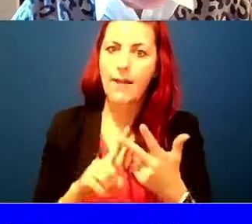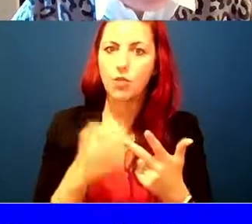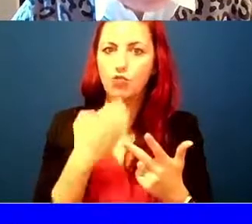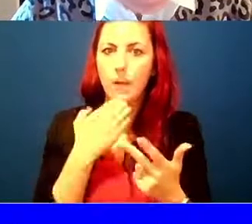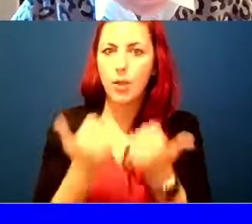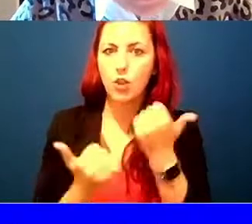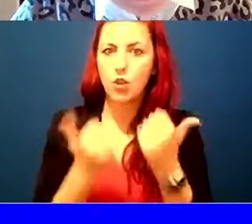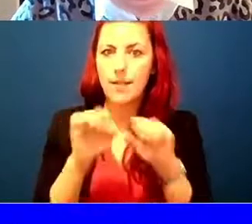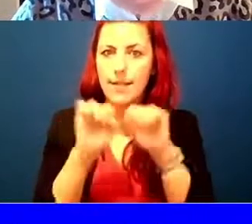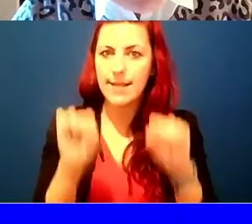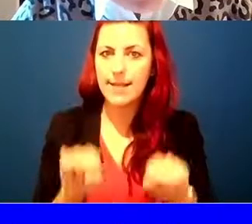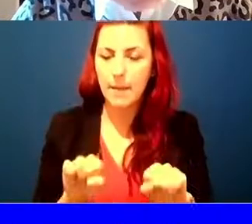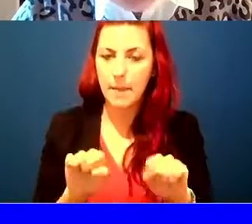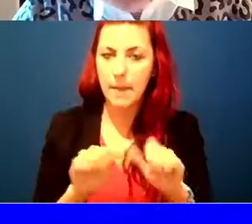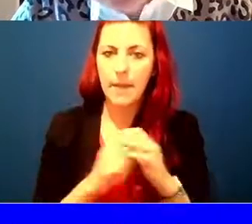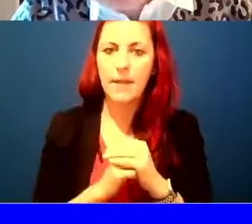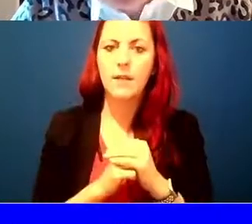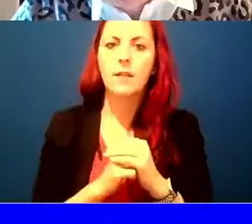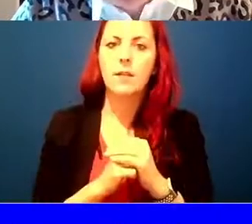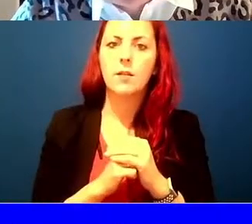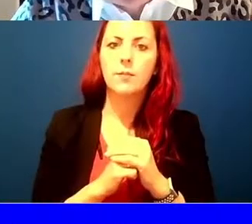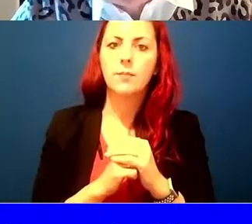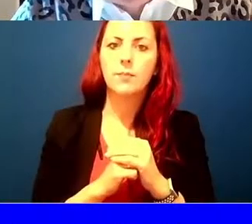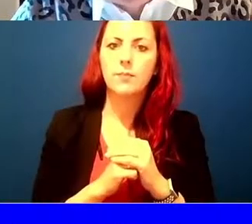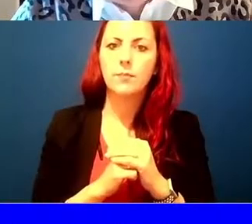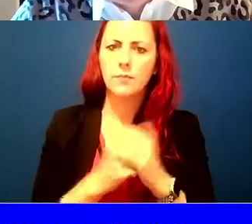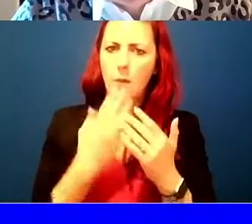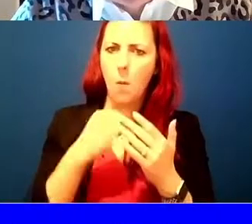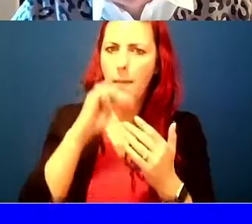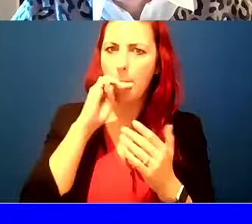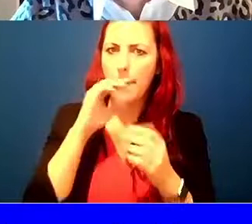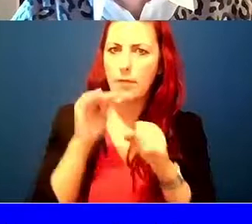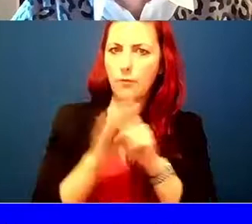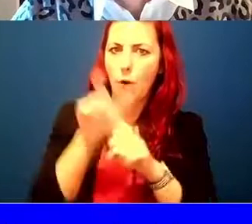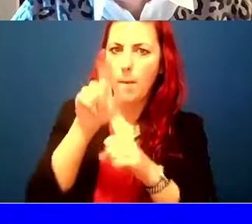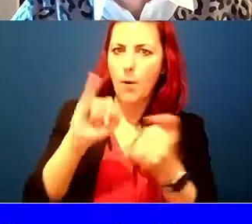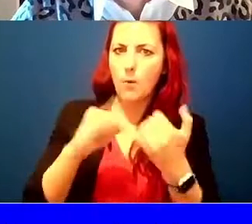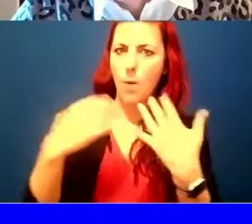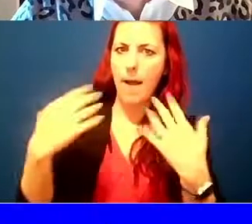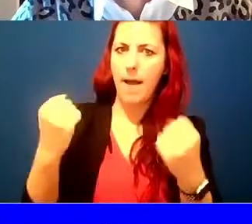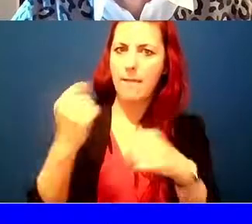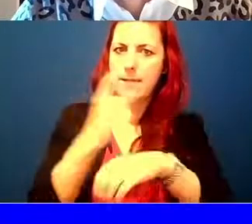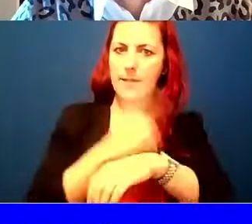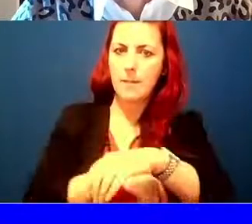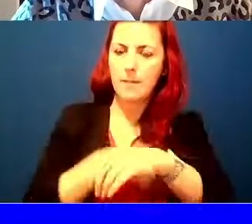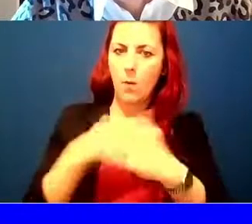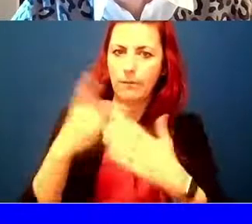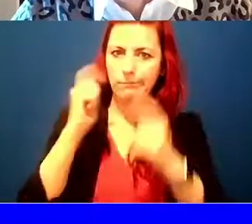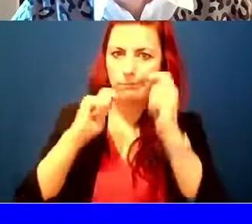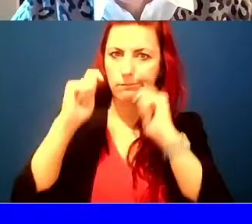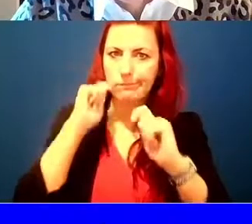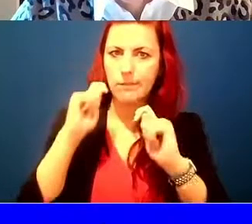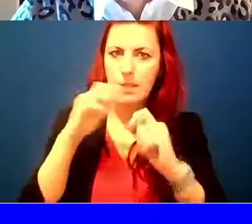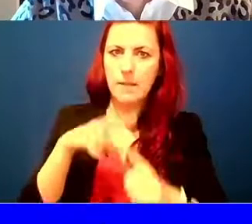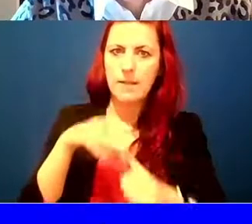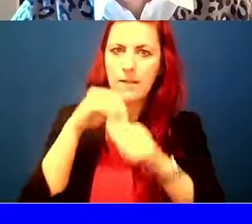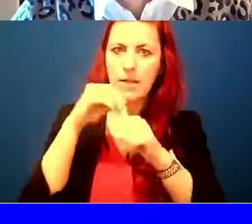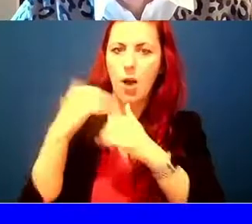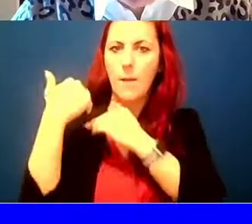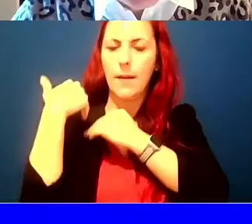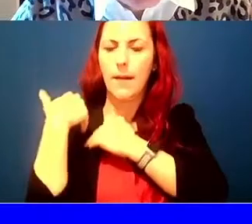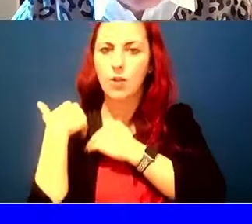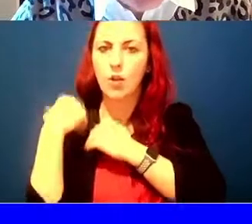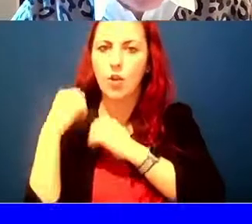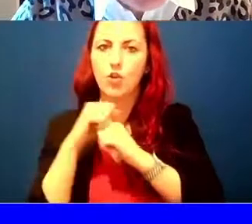justice system. And what this might mean for persons with disabilities, having regard in particular to our obligations under